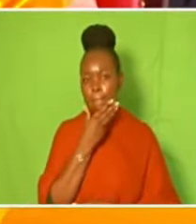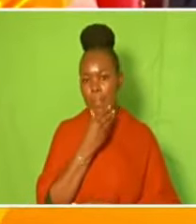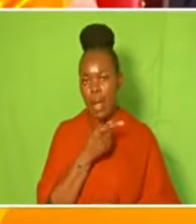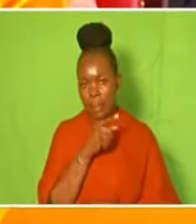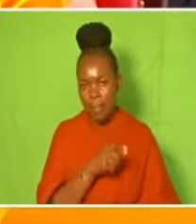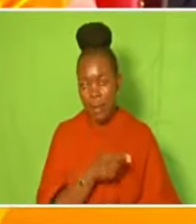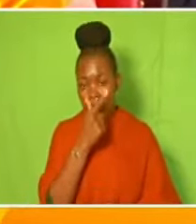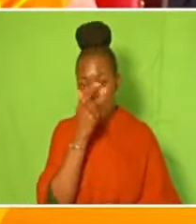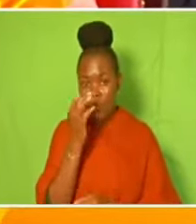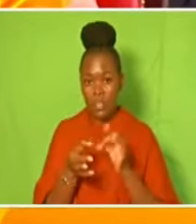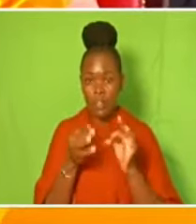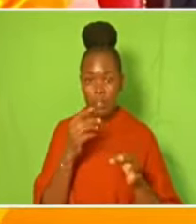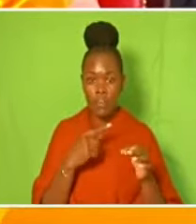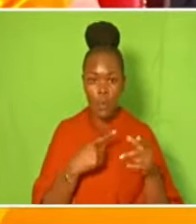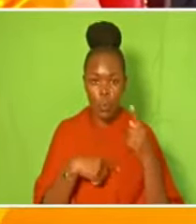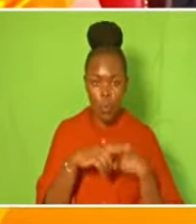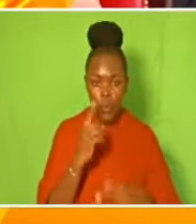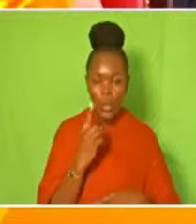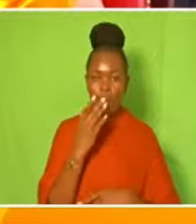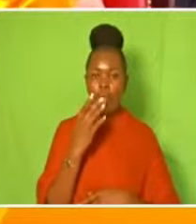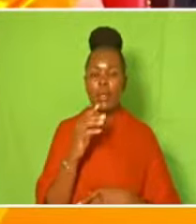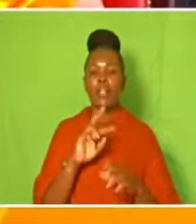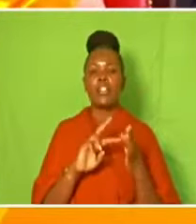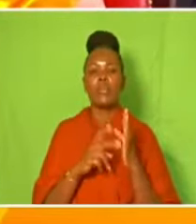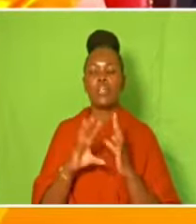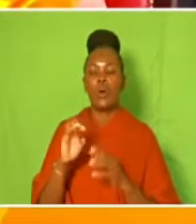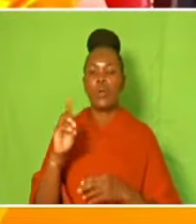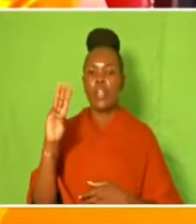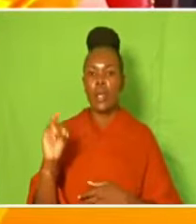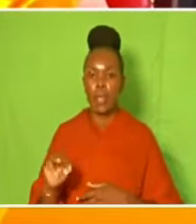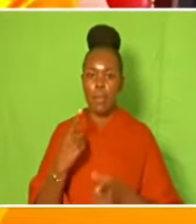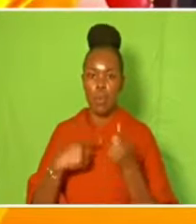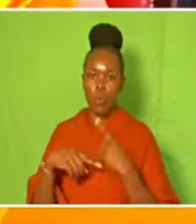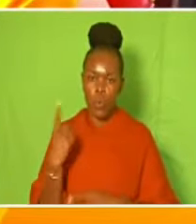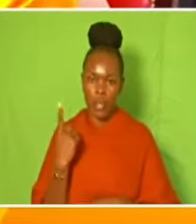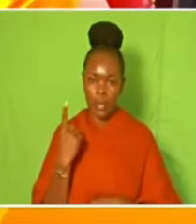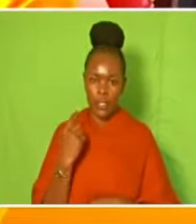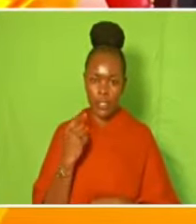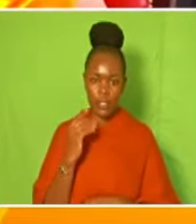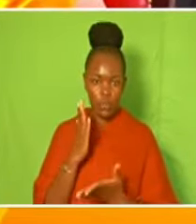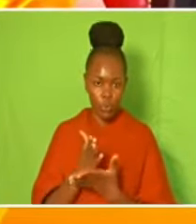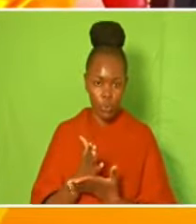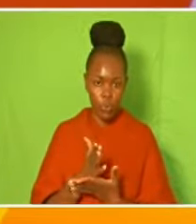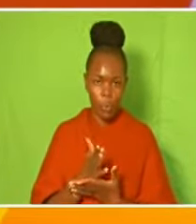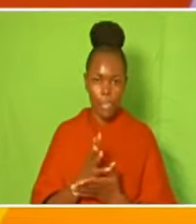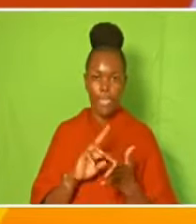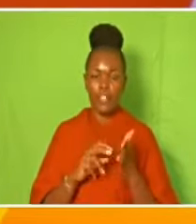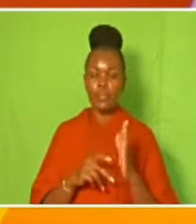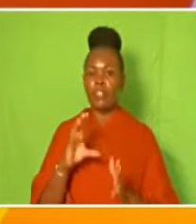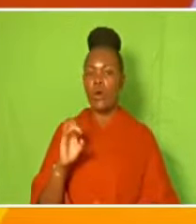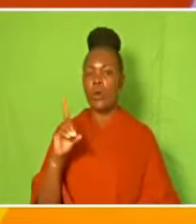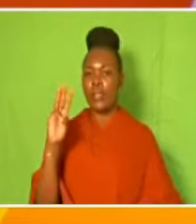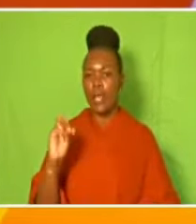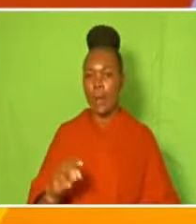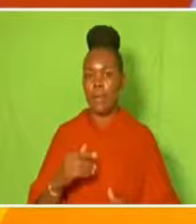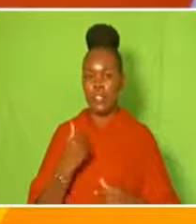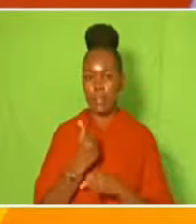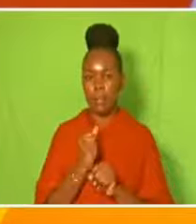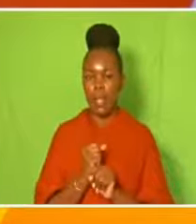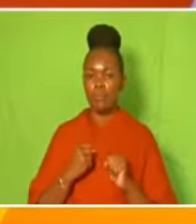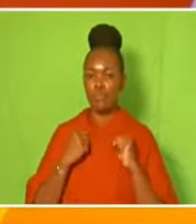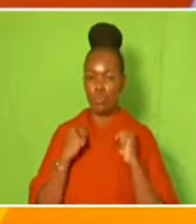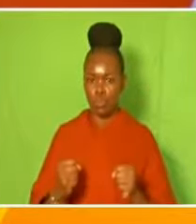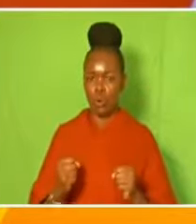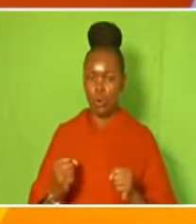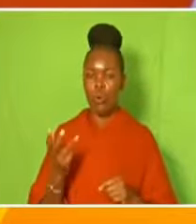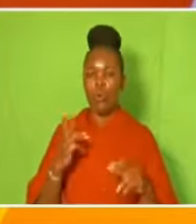huko, it is ODM that has grown stronger. Sini kweli? It is ODM that has grown stronger. We will